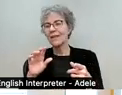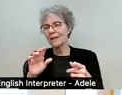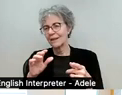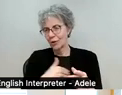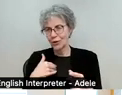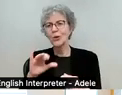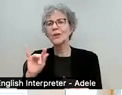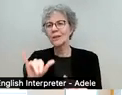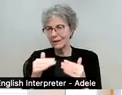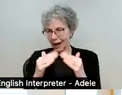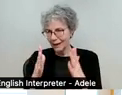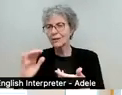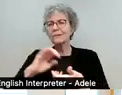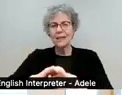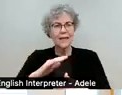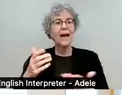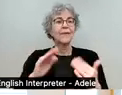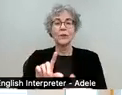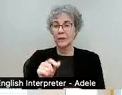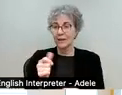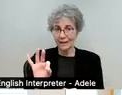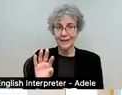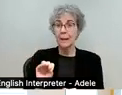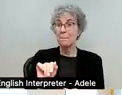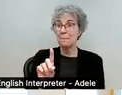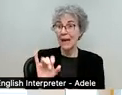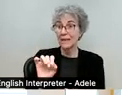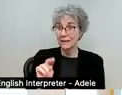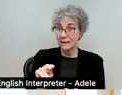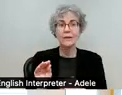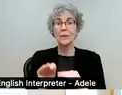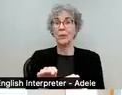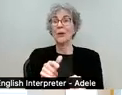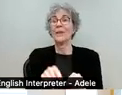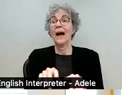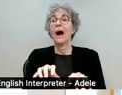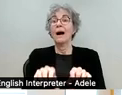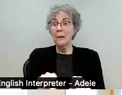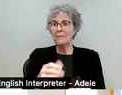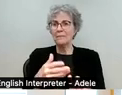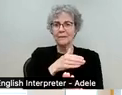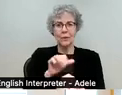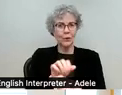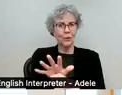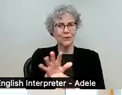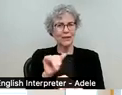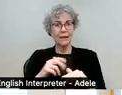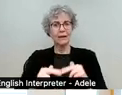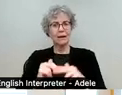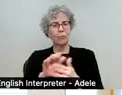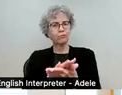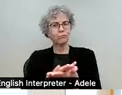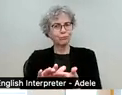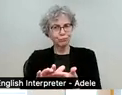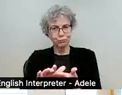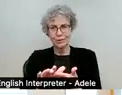Madison. We sort of moved in just before COVID hit, and that was uh, That's a really nice building just up the street,